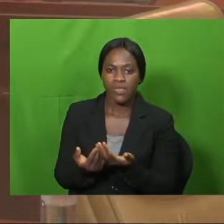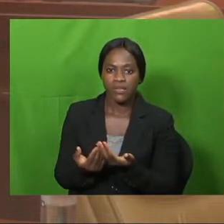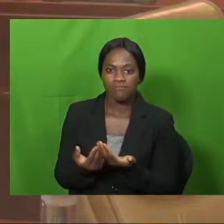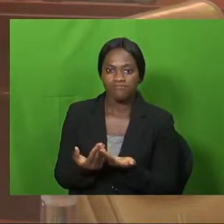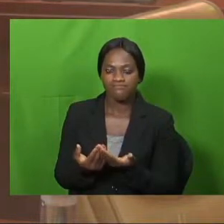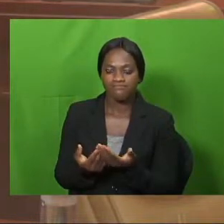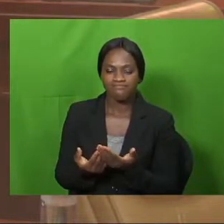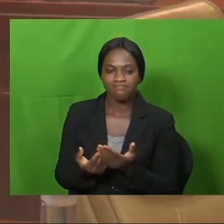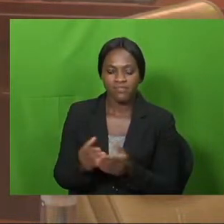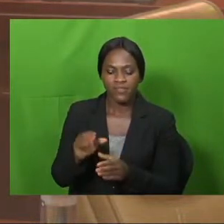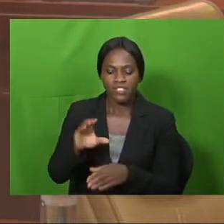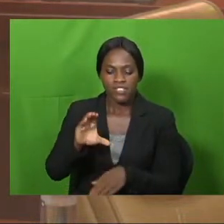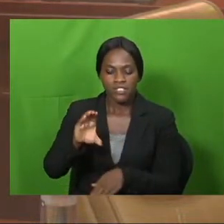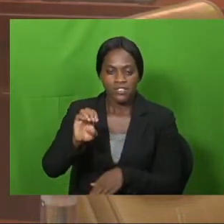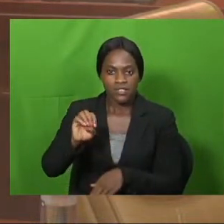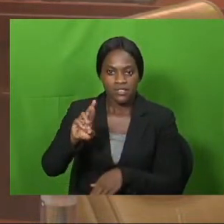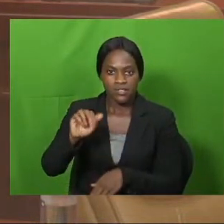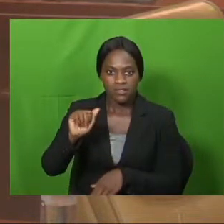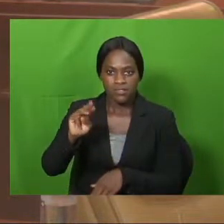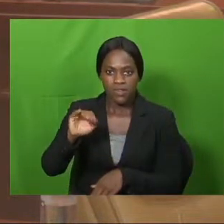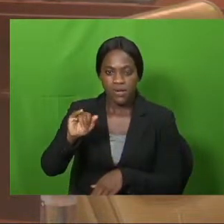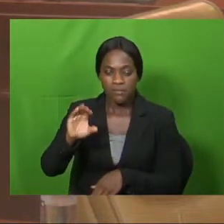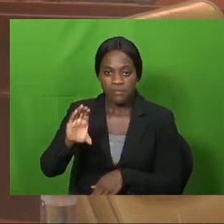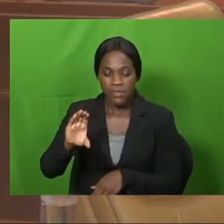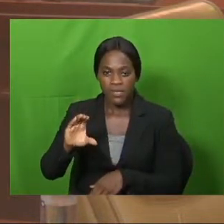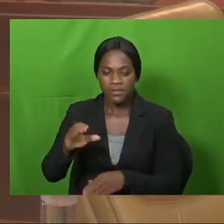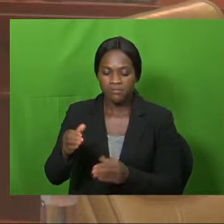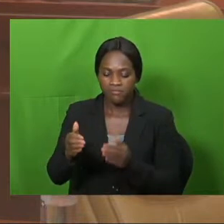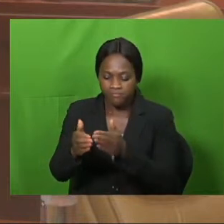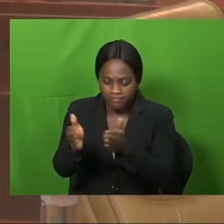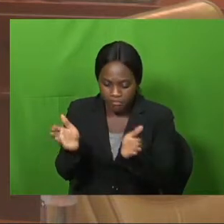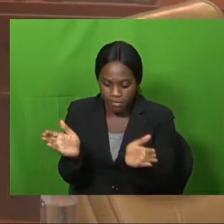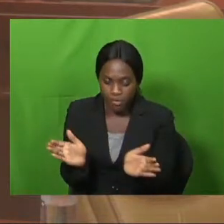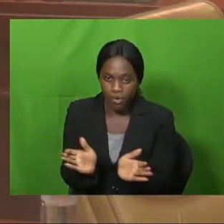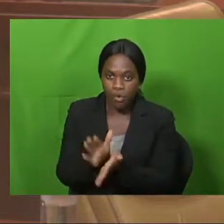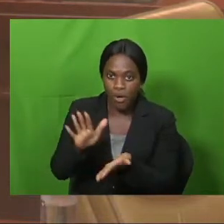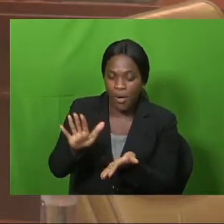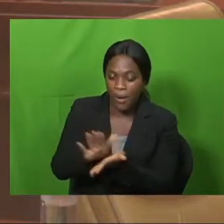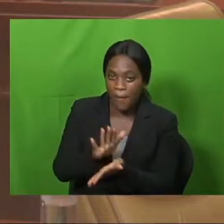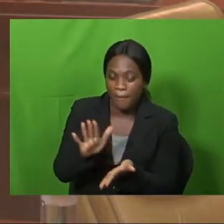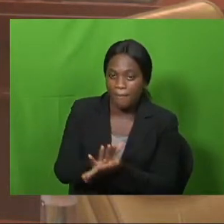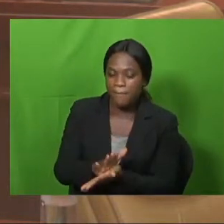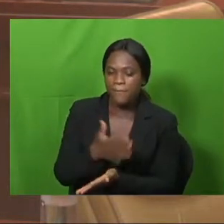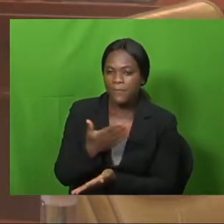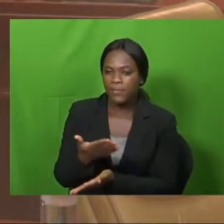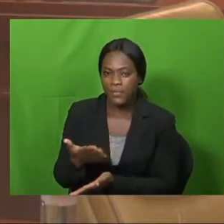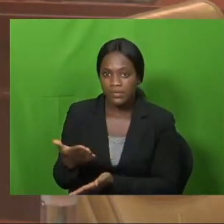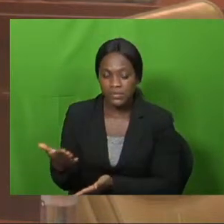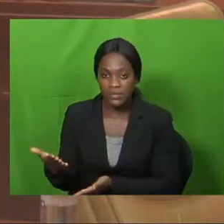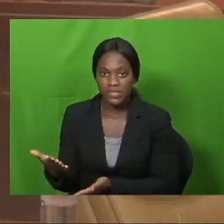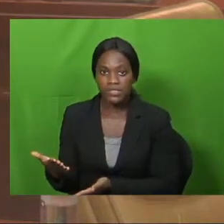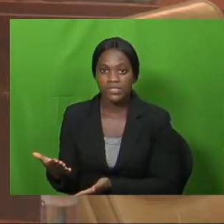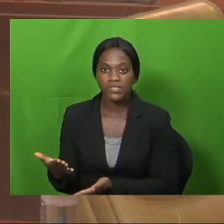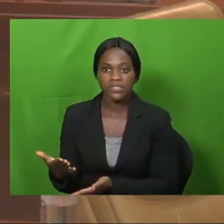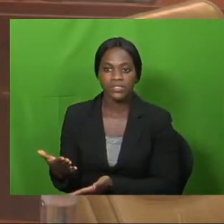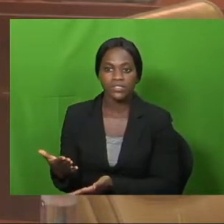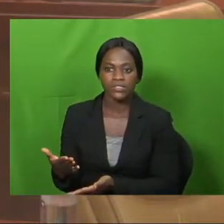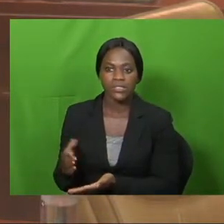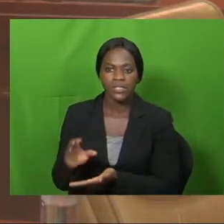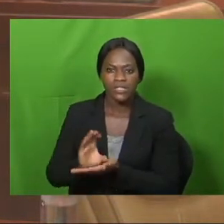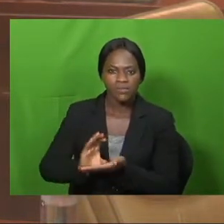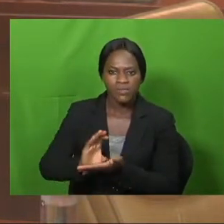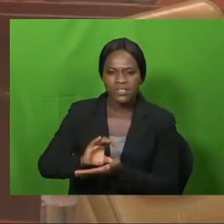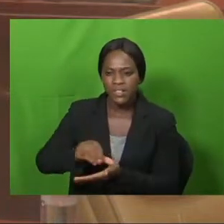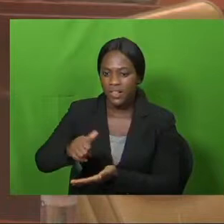products, corrugated paper, and paperboard, cement, clinker, and motor